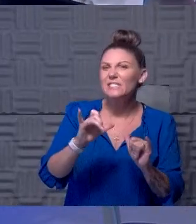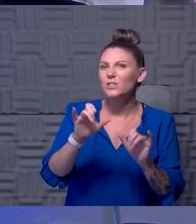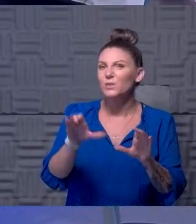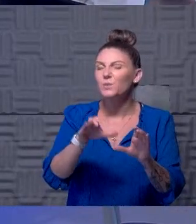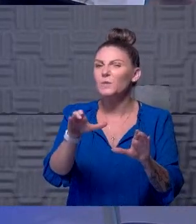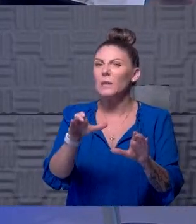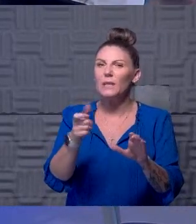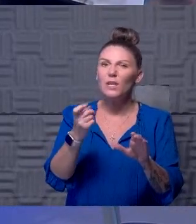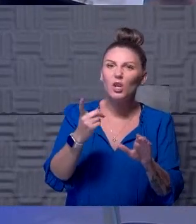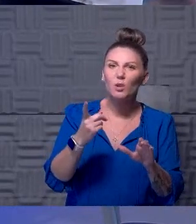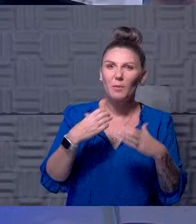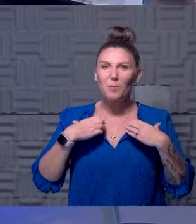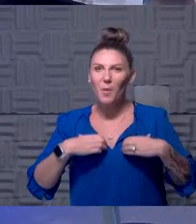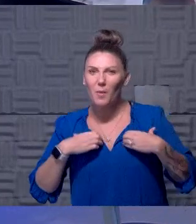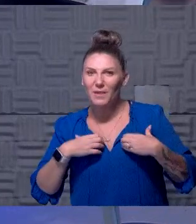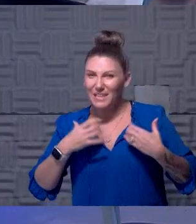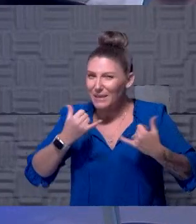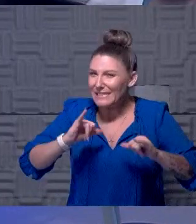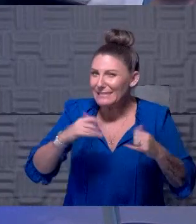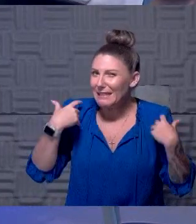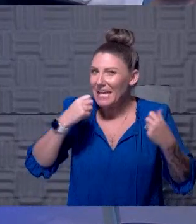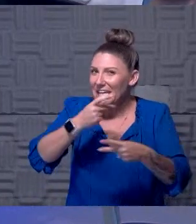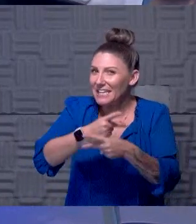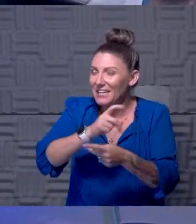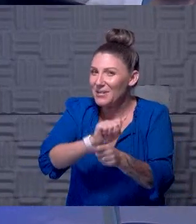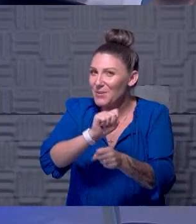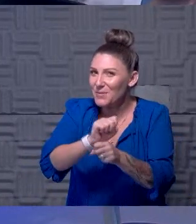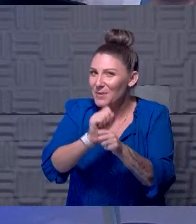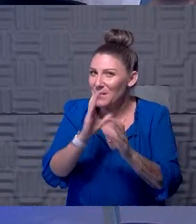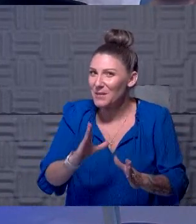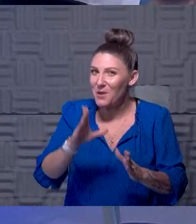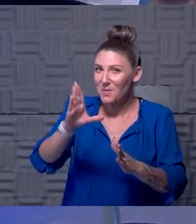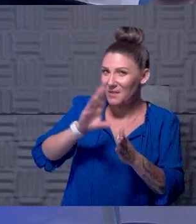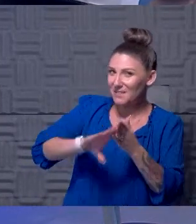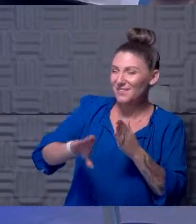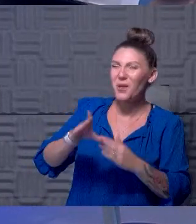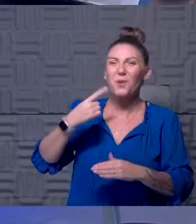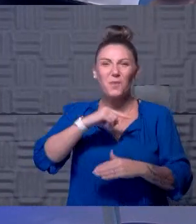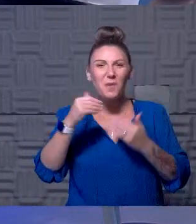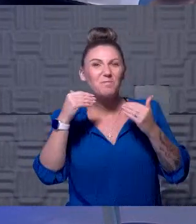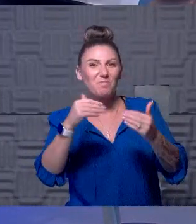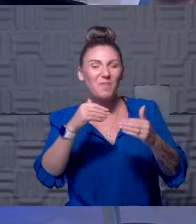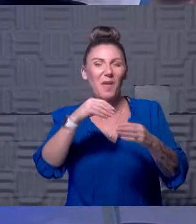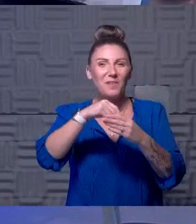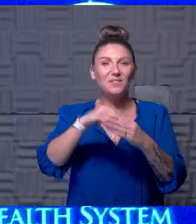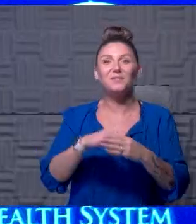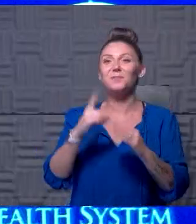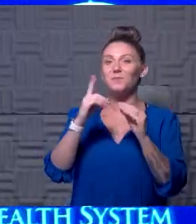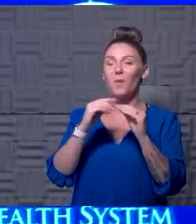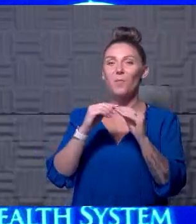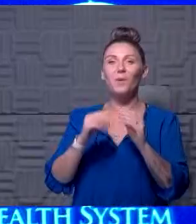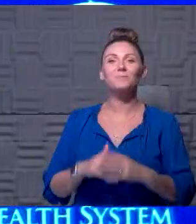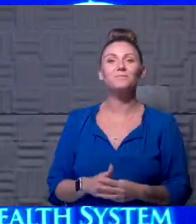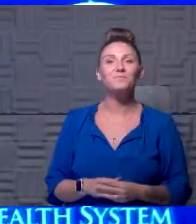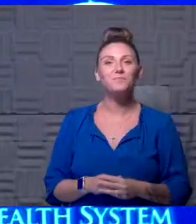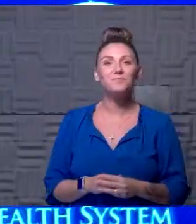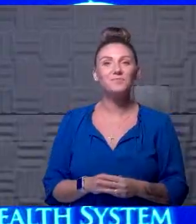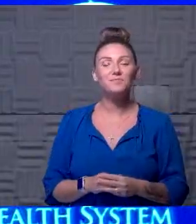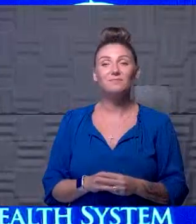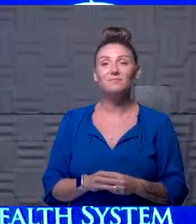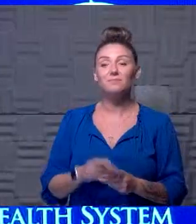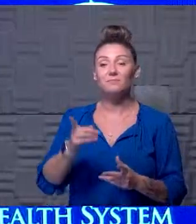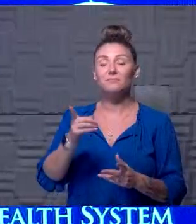still be called a healthcare worker? Are you going to exclude me on that We'll let basis? you in, Dr. Stites. All right, one more question. Okay,